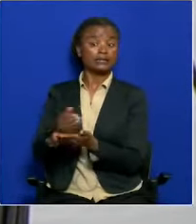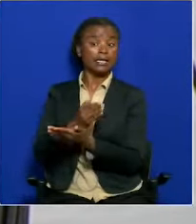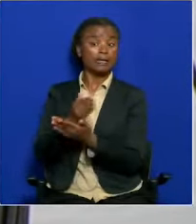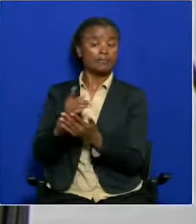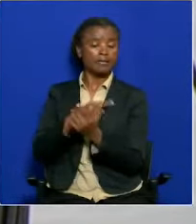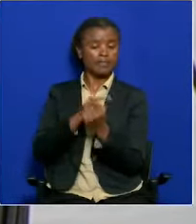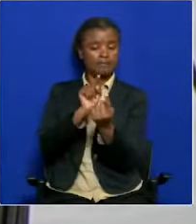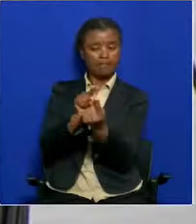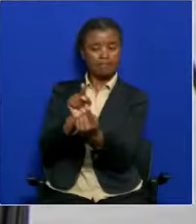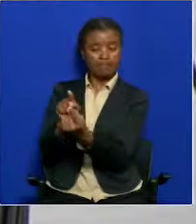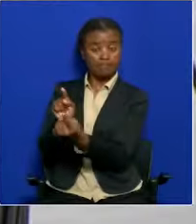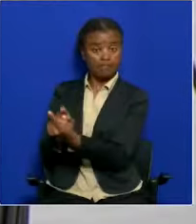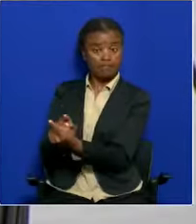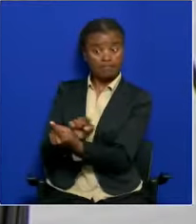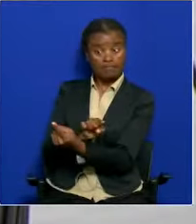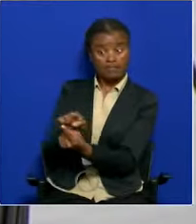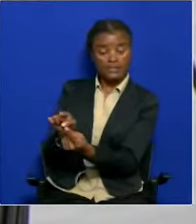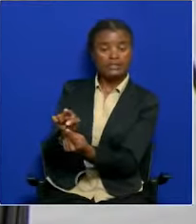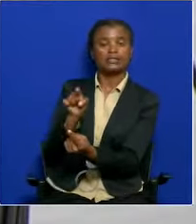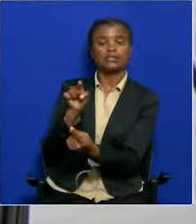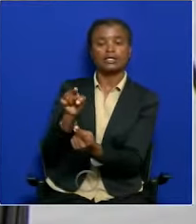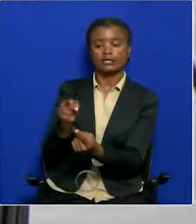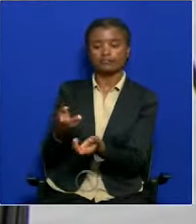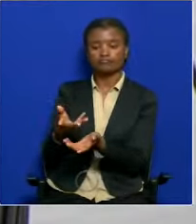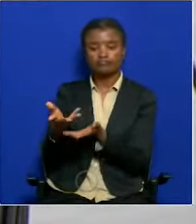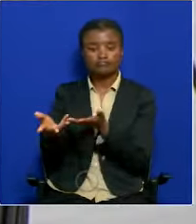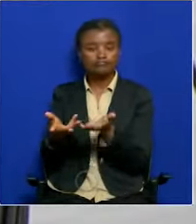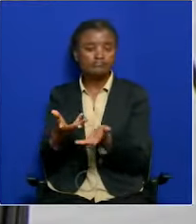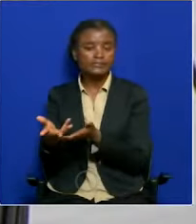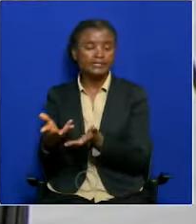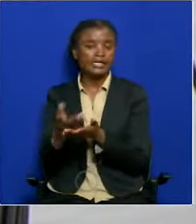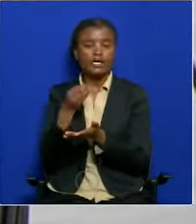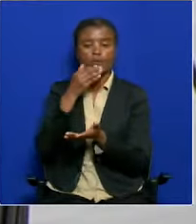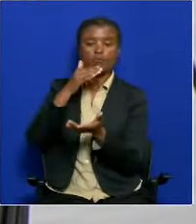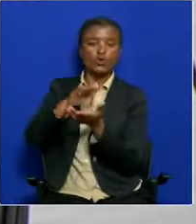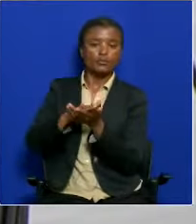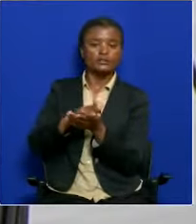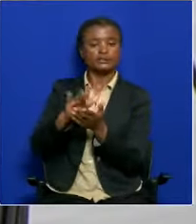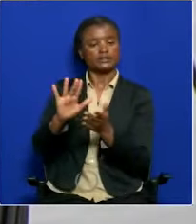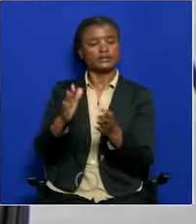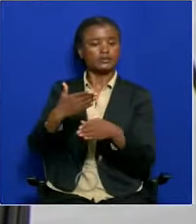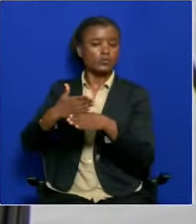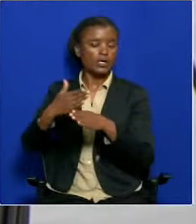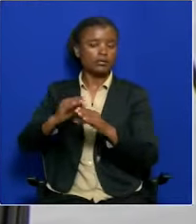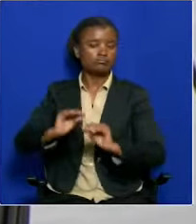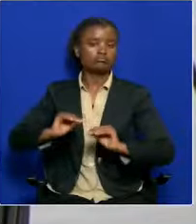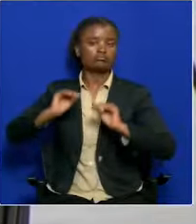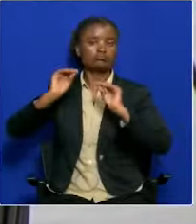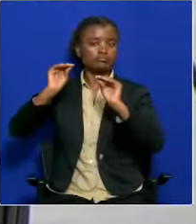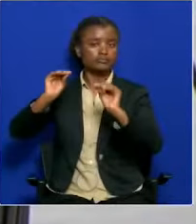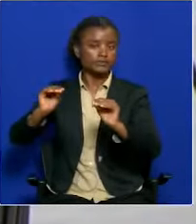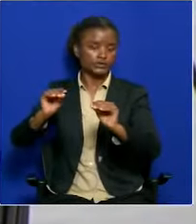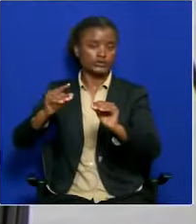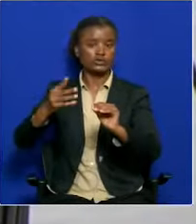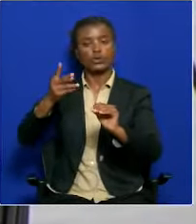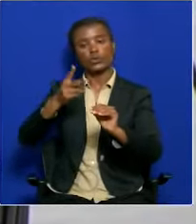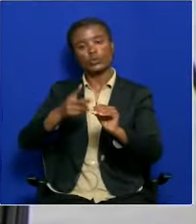with promises of career advancement or promotion and exchange in